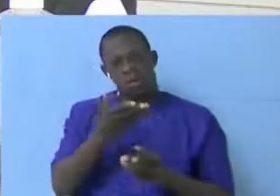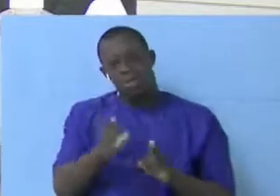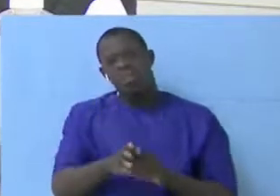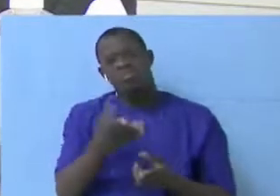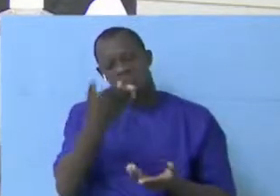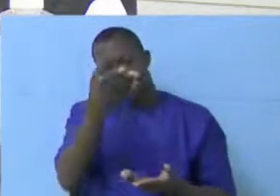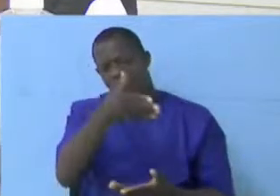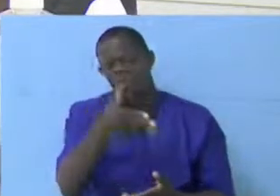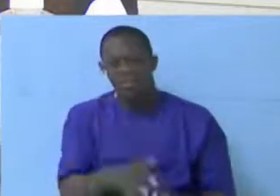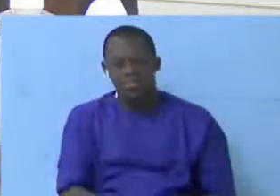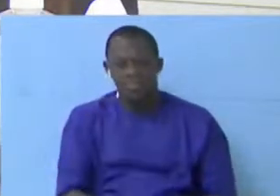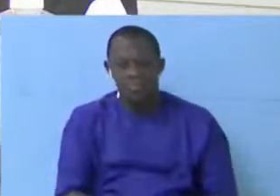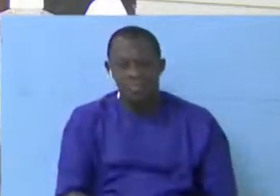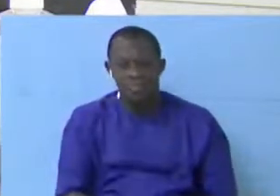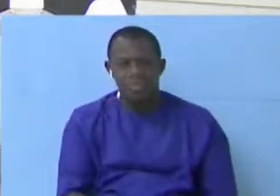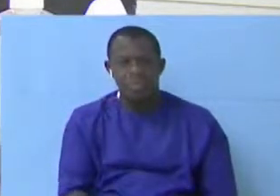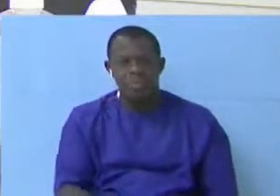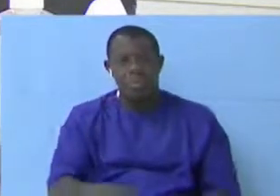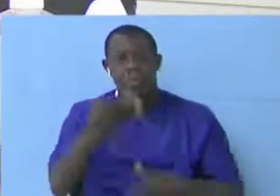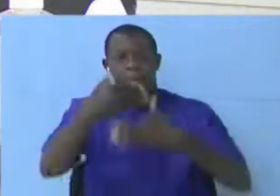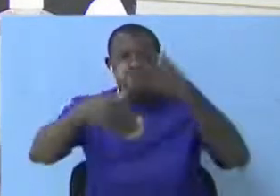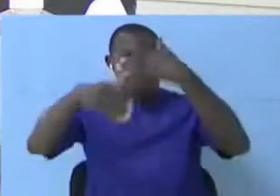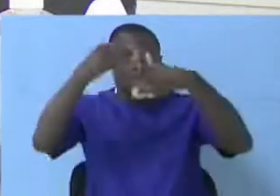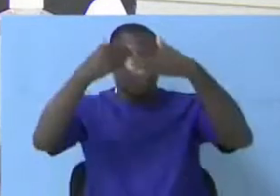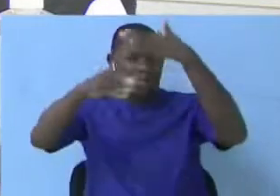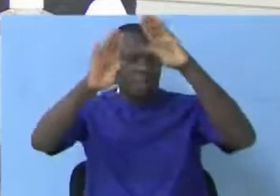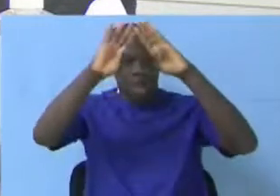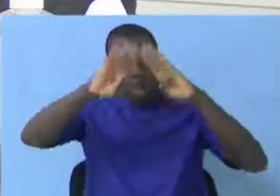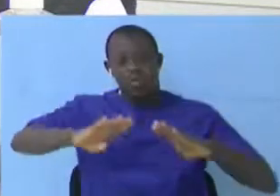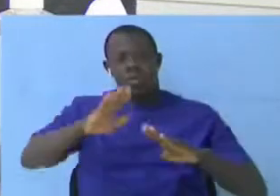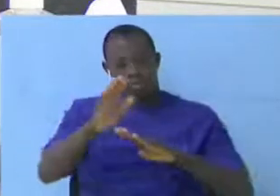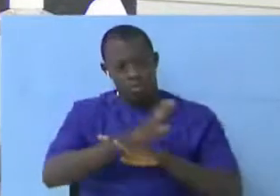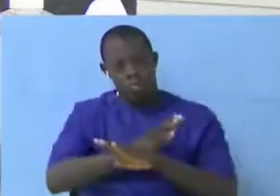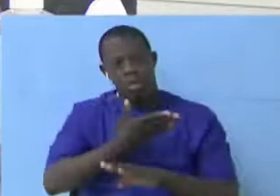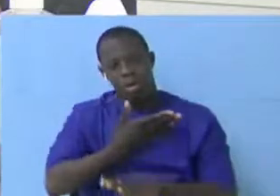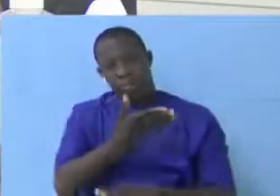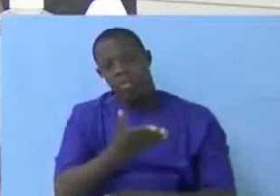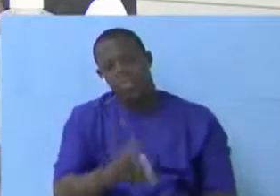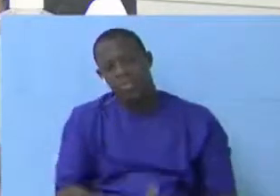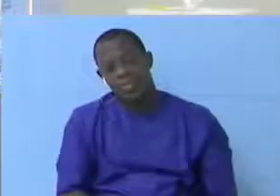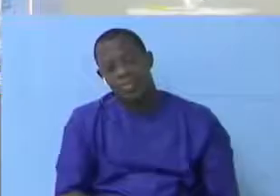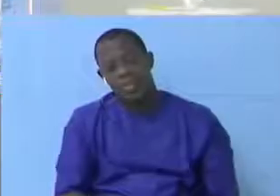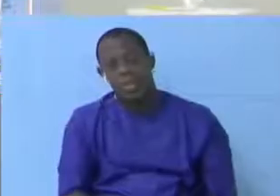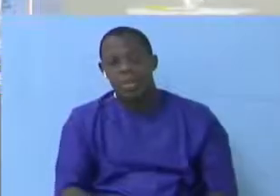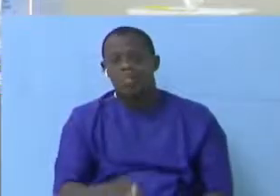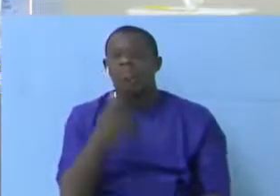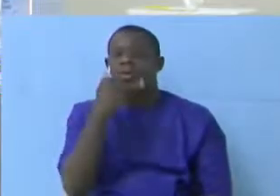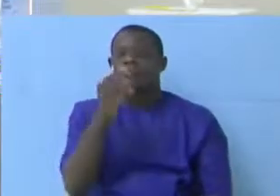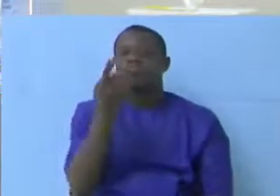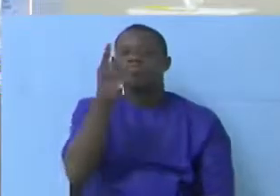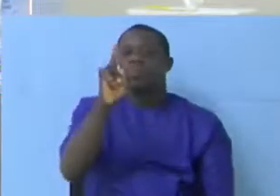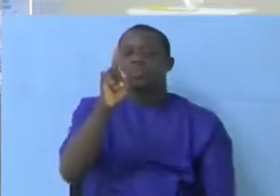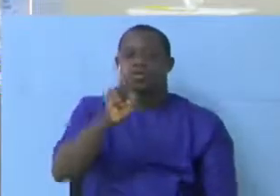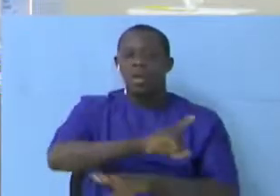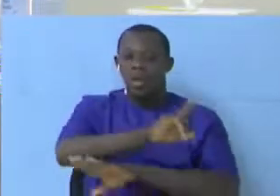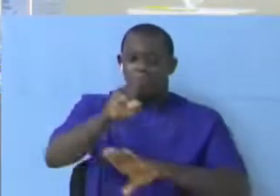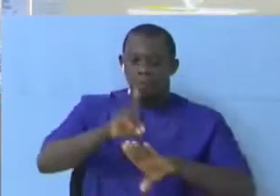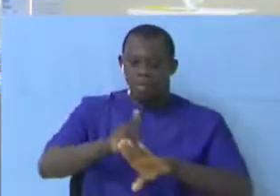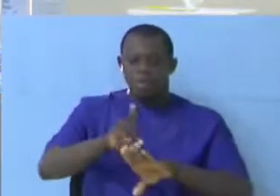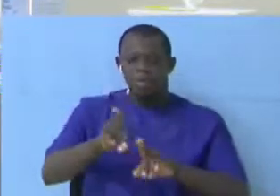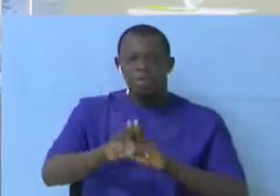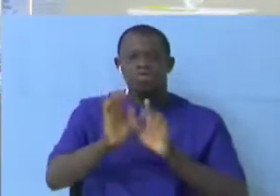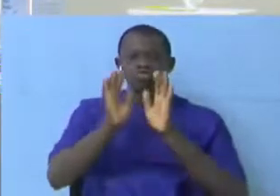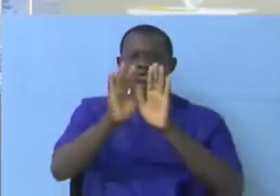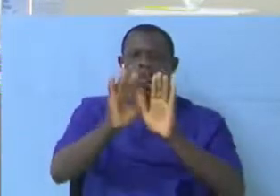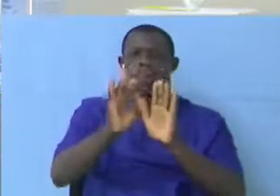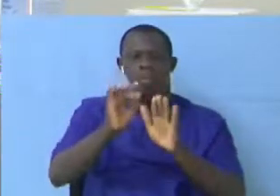lulu njangoti kodani. It's a story building. Omu bunjangolti. Was that the first point of Skull?